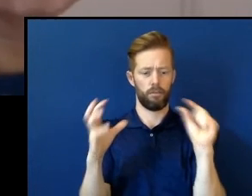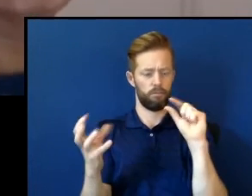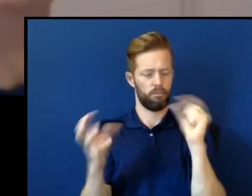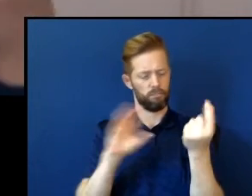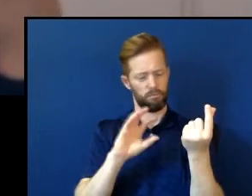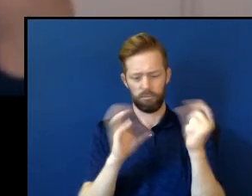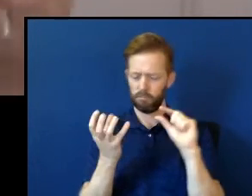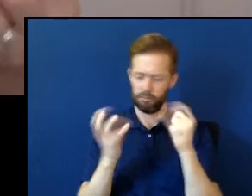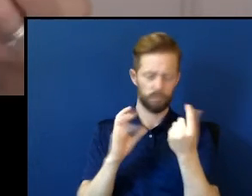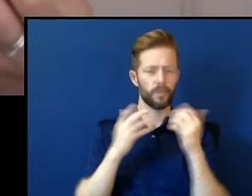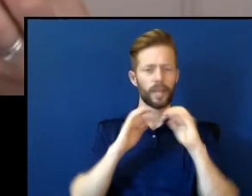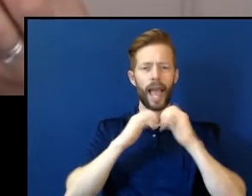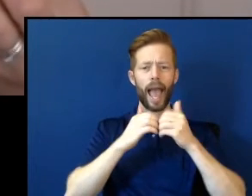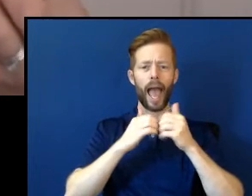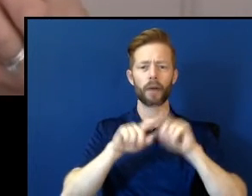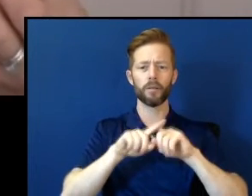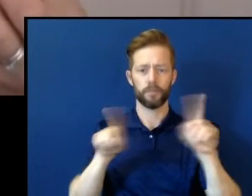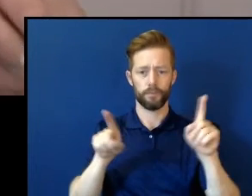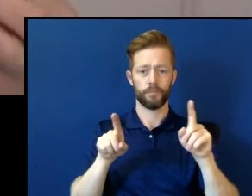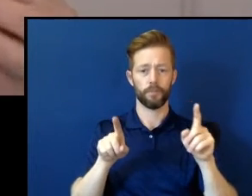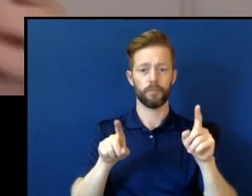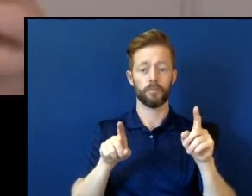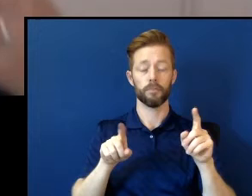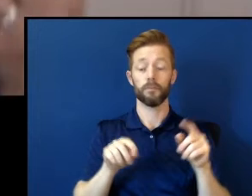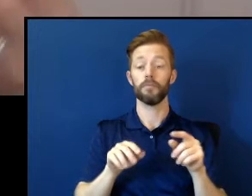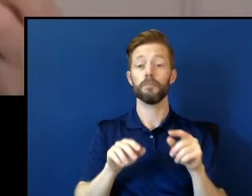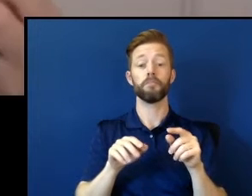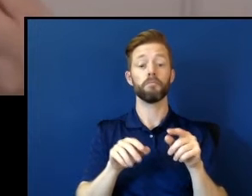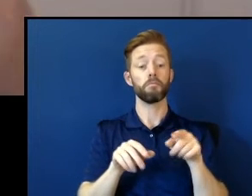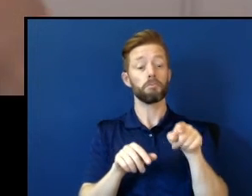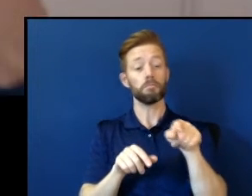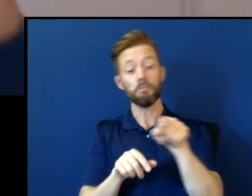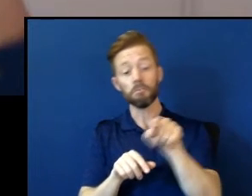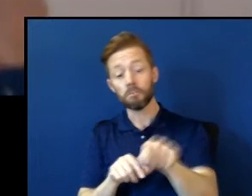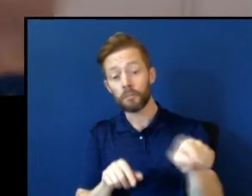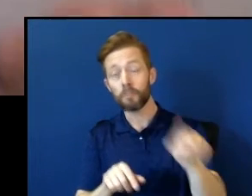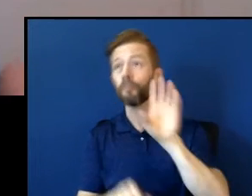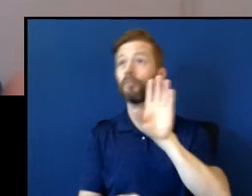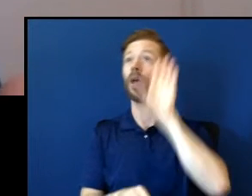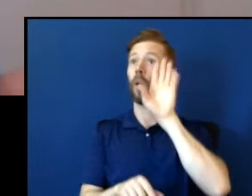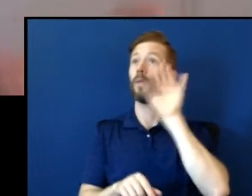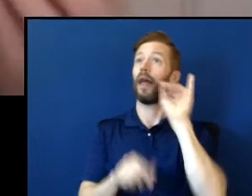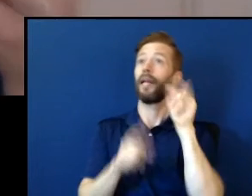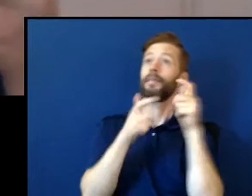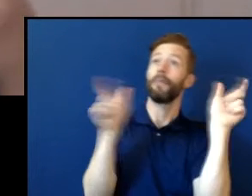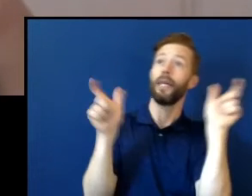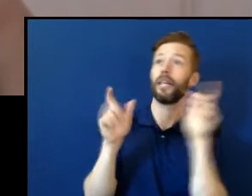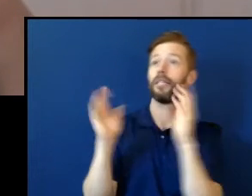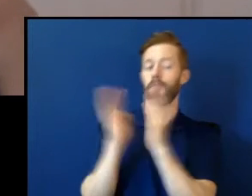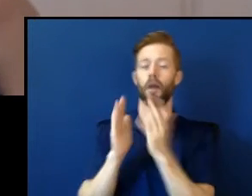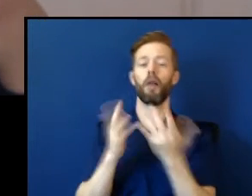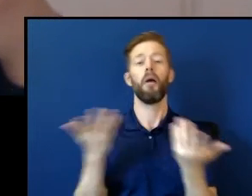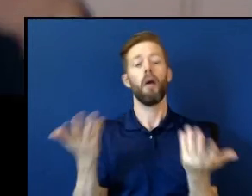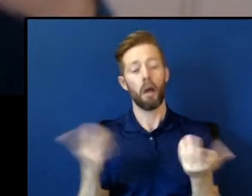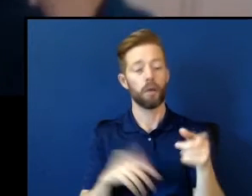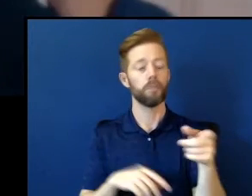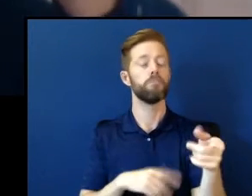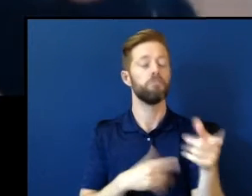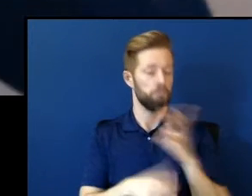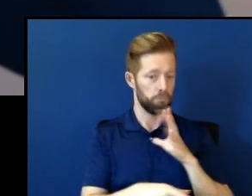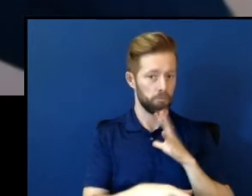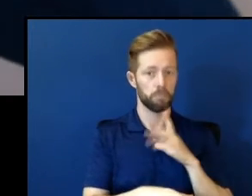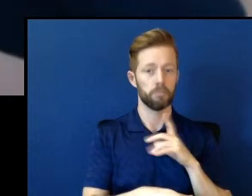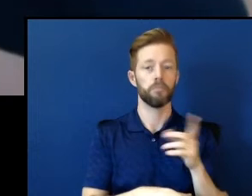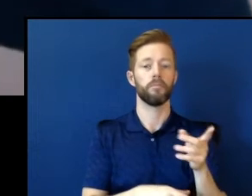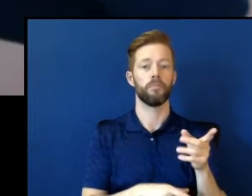this one? And how are these different? And some children are able to articulate that. Some children, what we